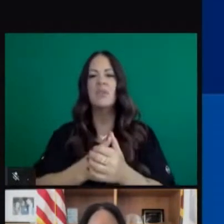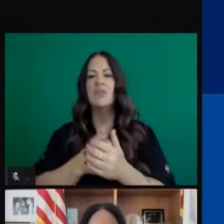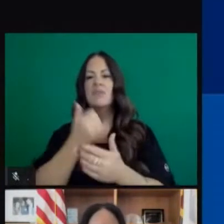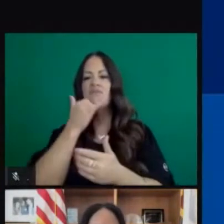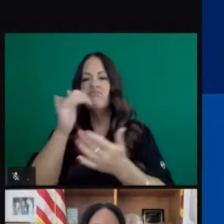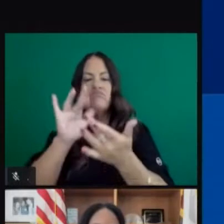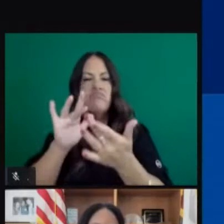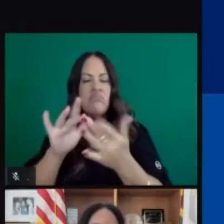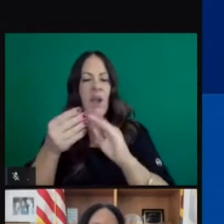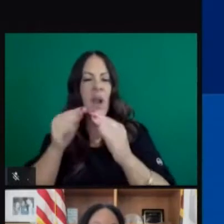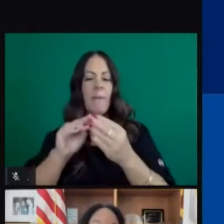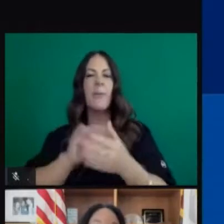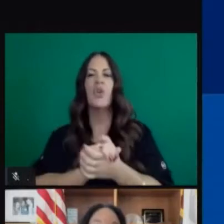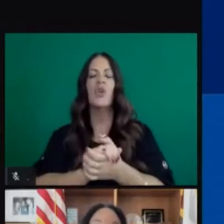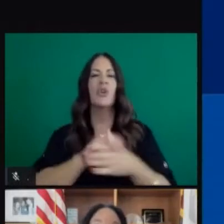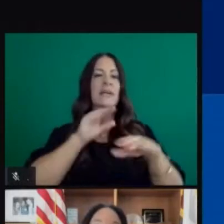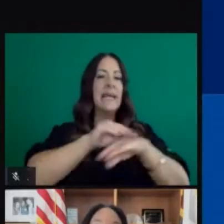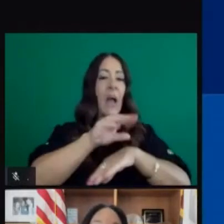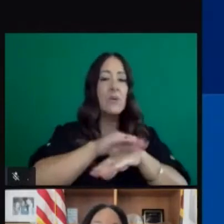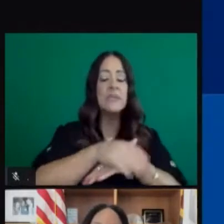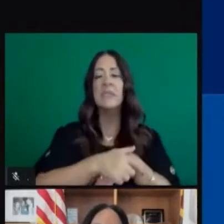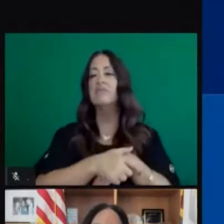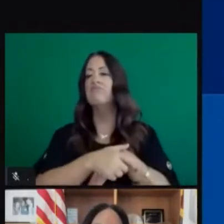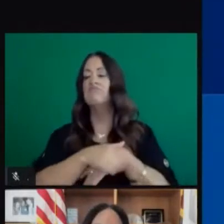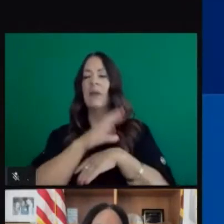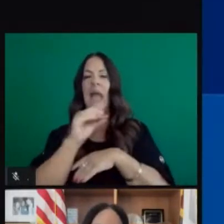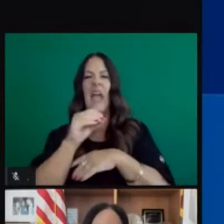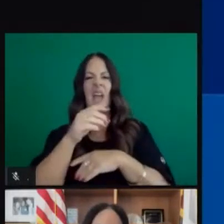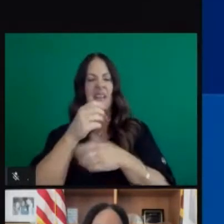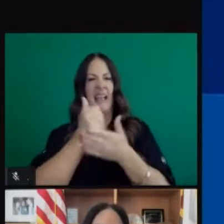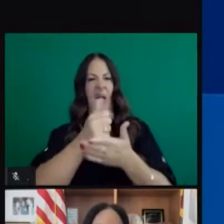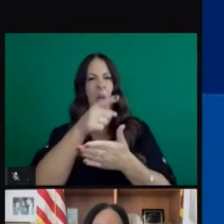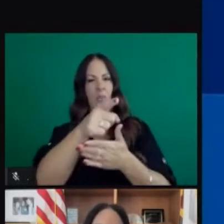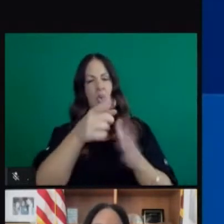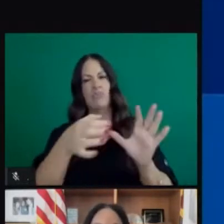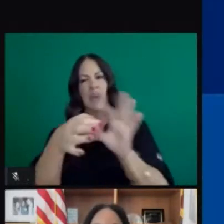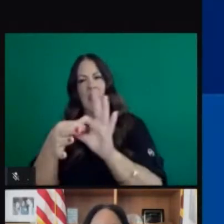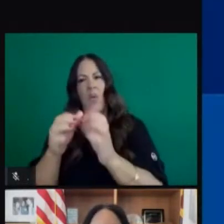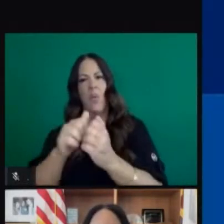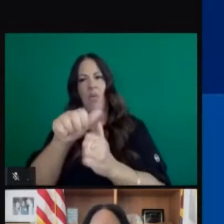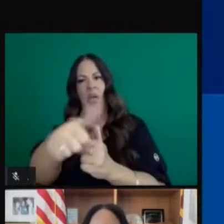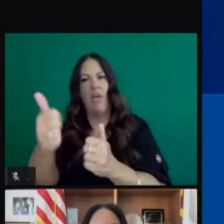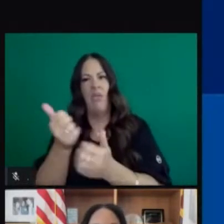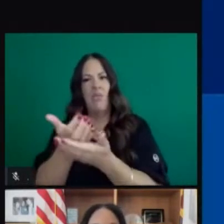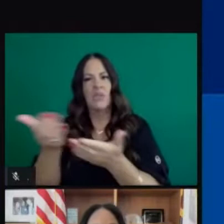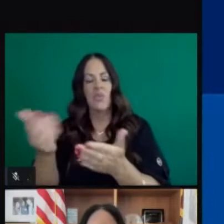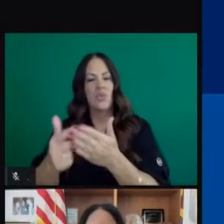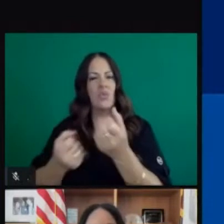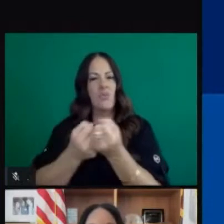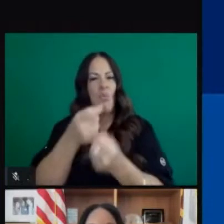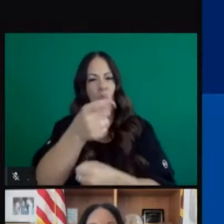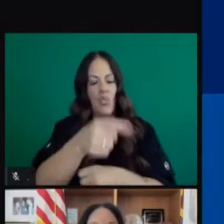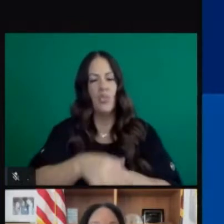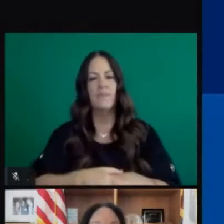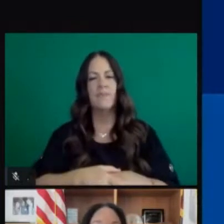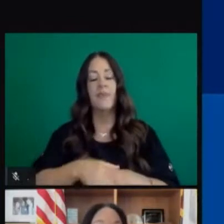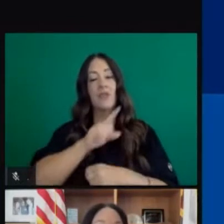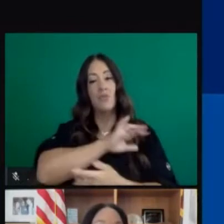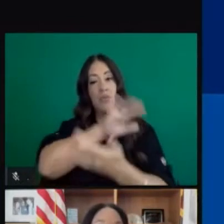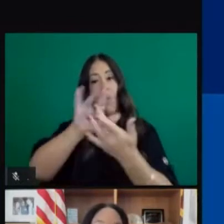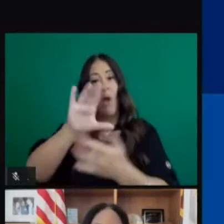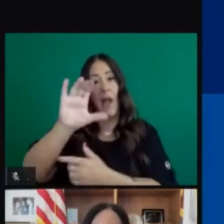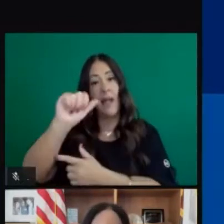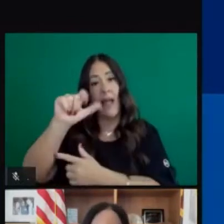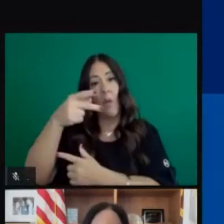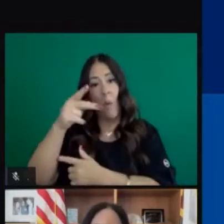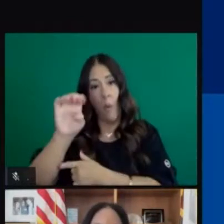crisis counseling services, and community networking and support. CalHOPE can also connect you with a